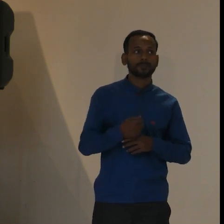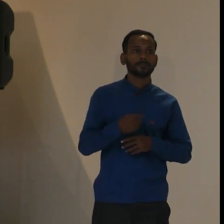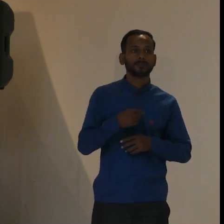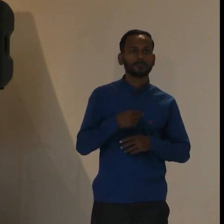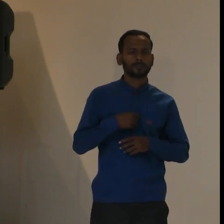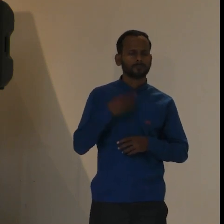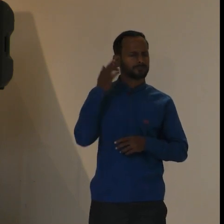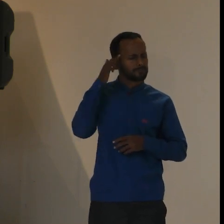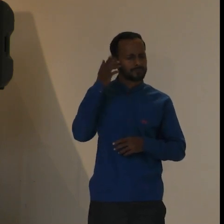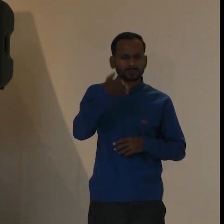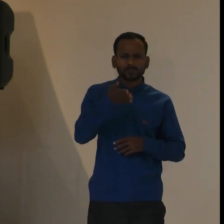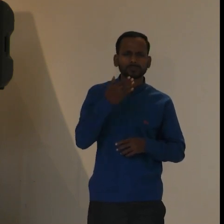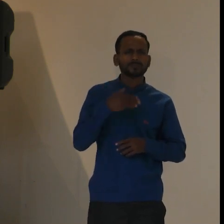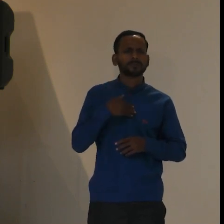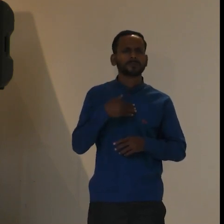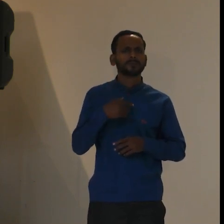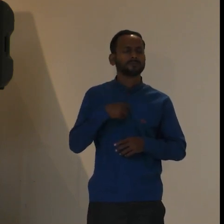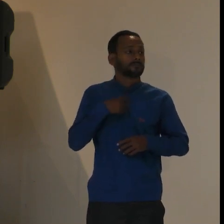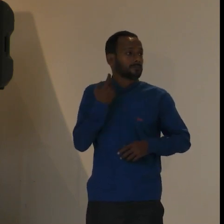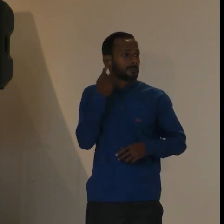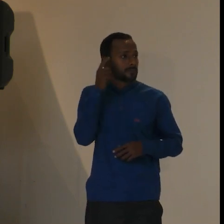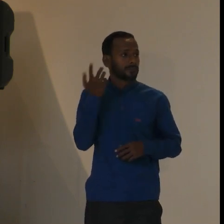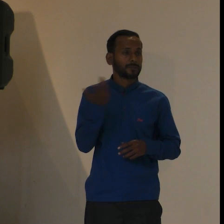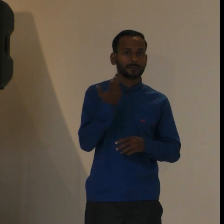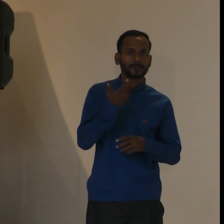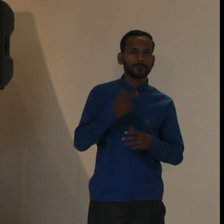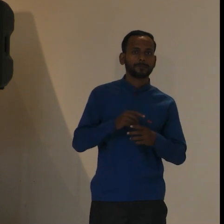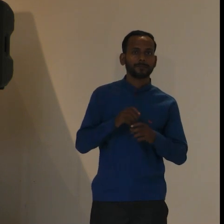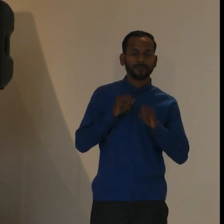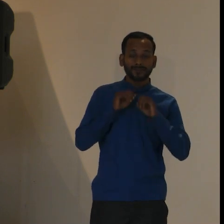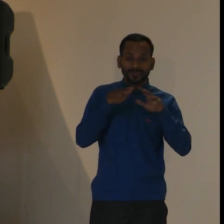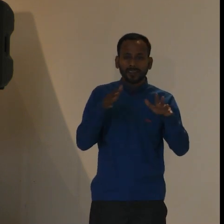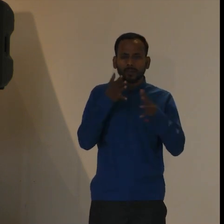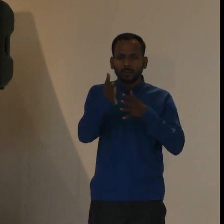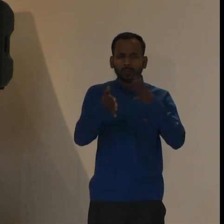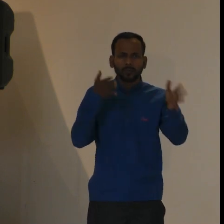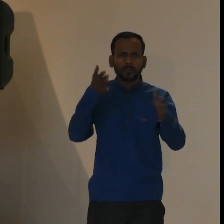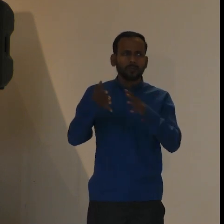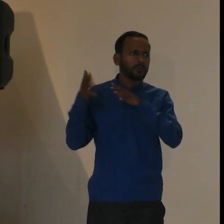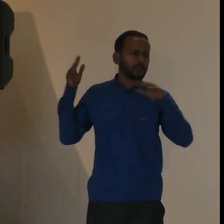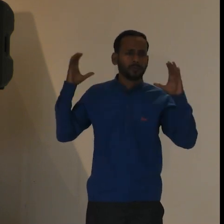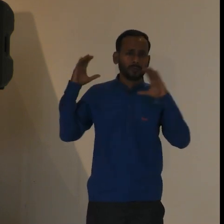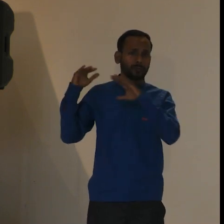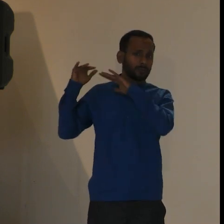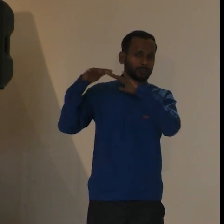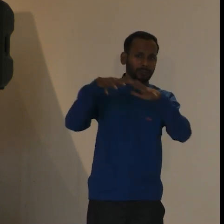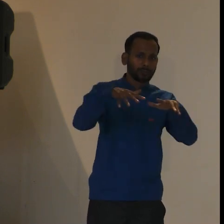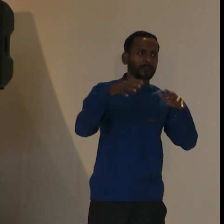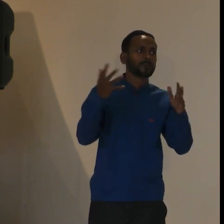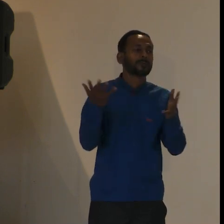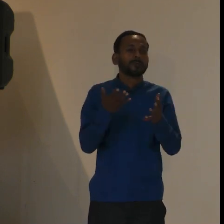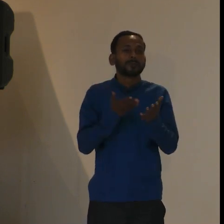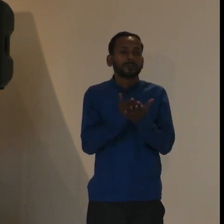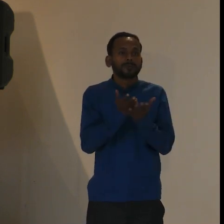really don't know how we can reimagine museum spaces to make it accessible to everyone. If it is ever possible at all, I